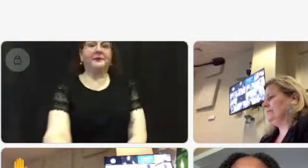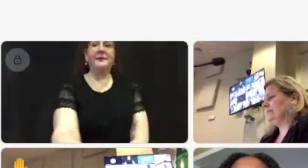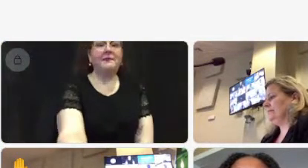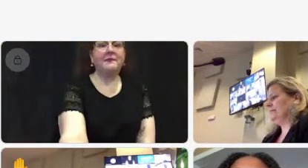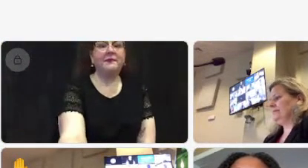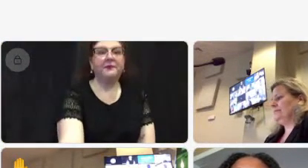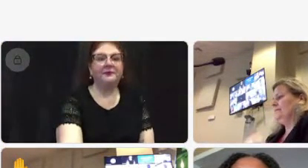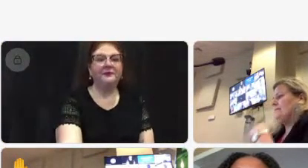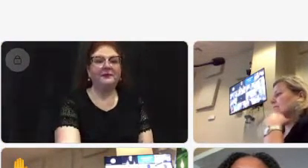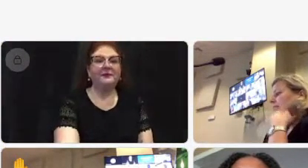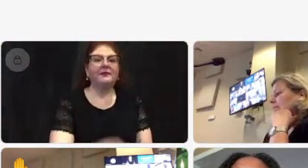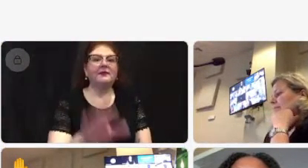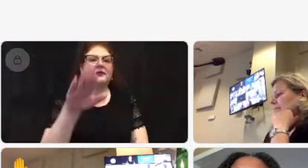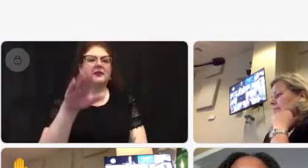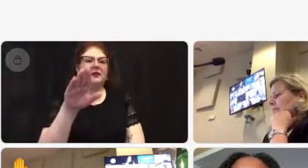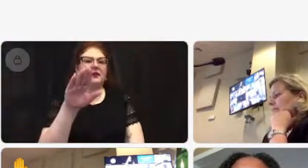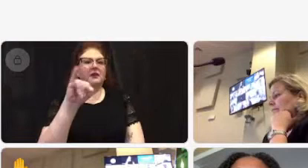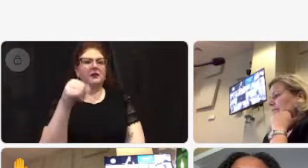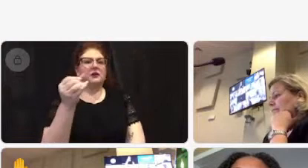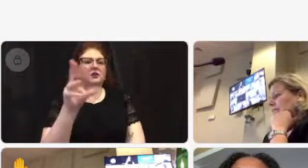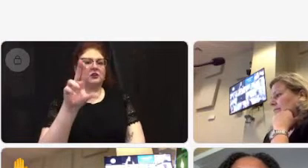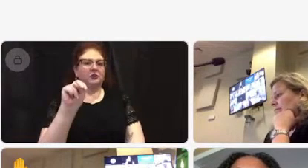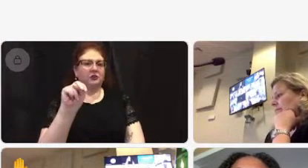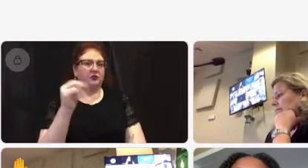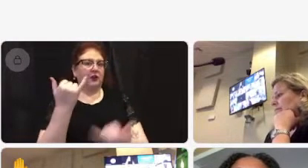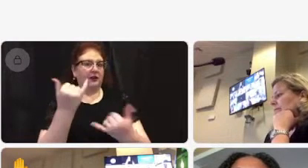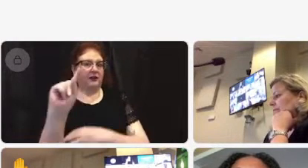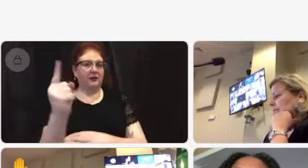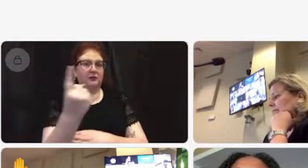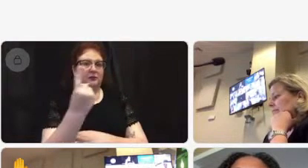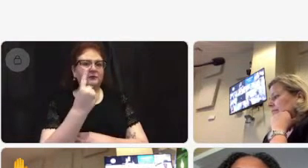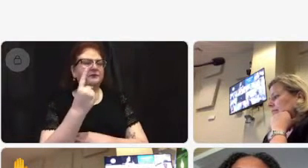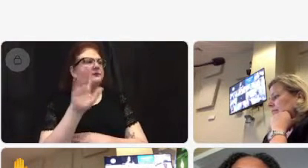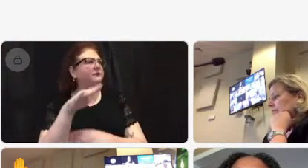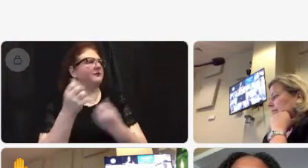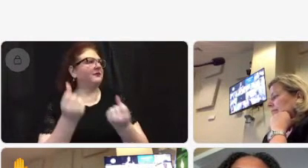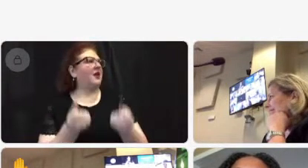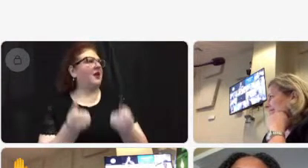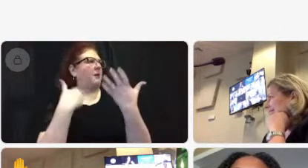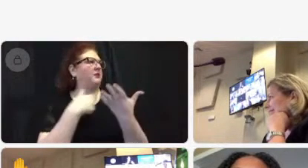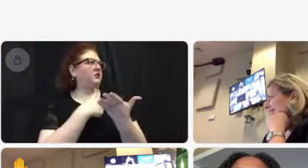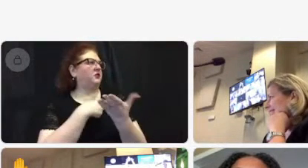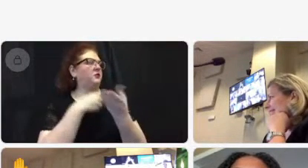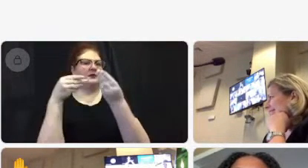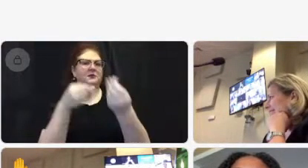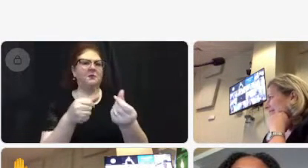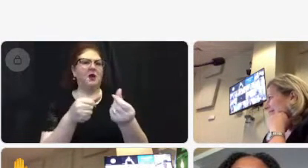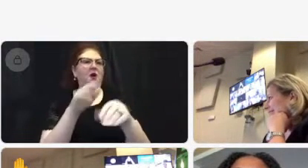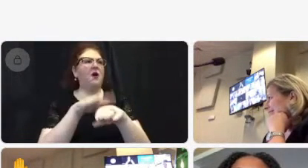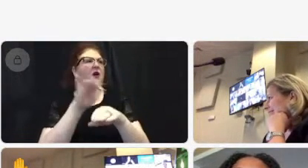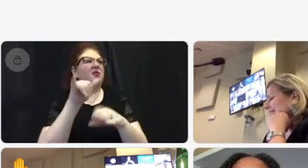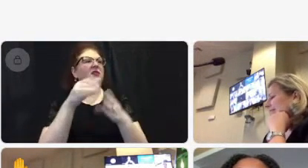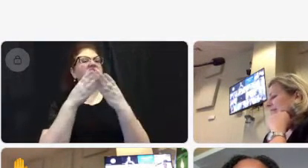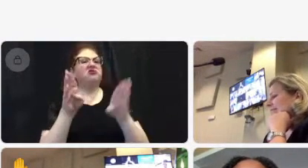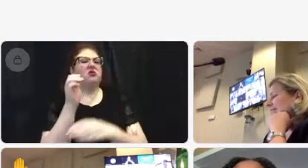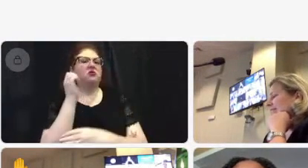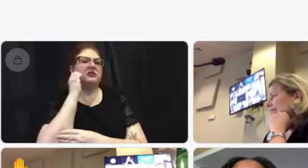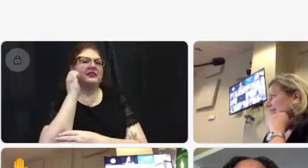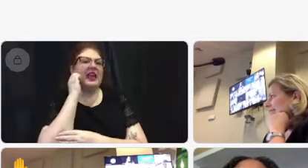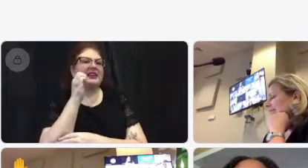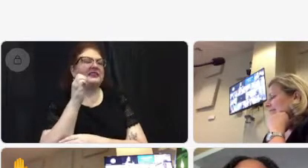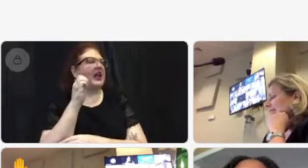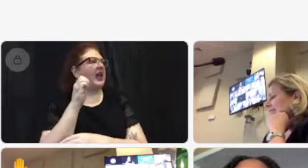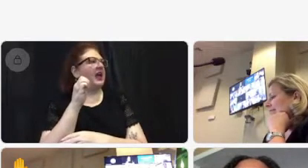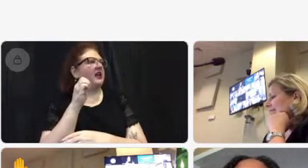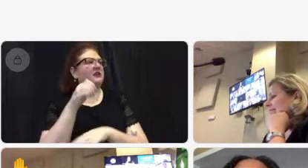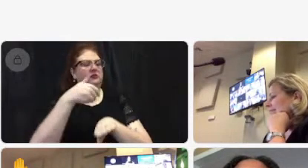street resurfacing? I know we got the street resurfacing in the bond, but just general day-to-day from our gas tax money. It may not be